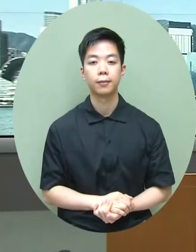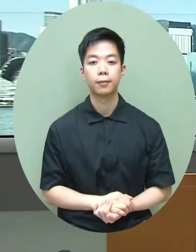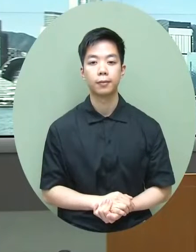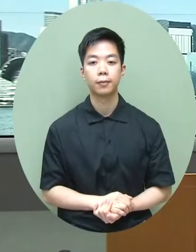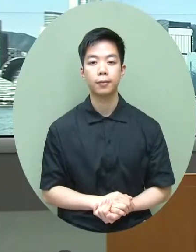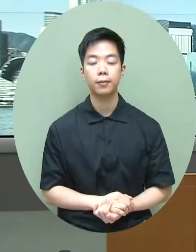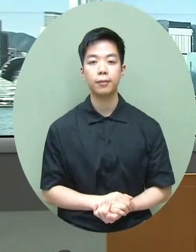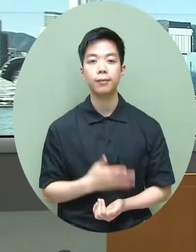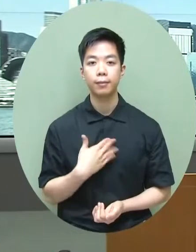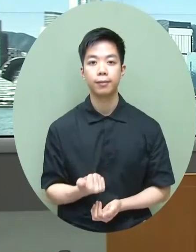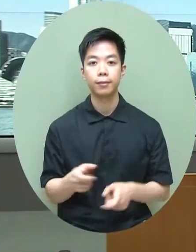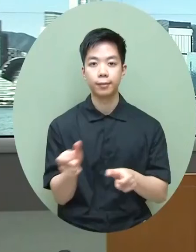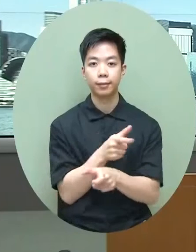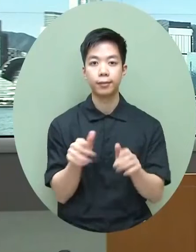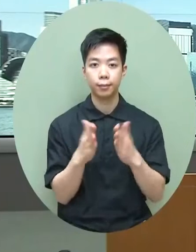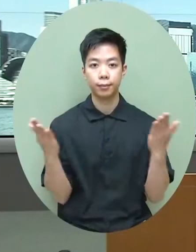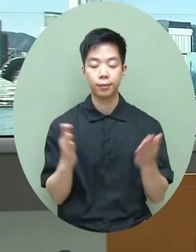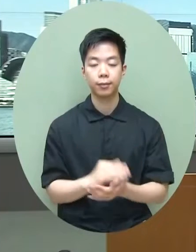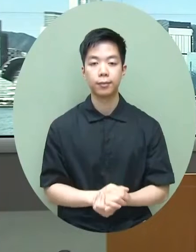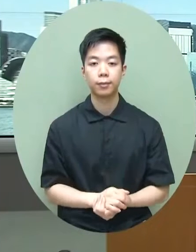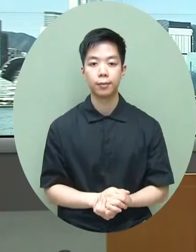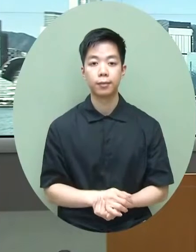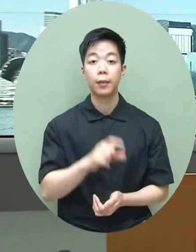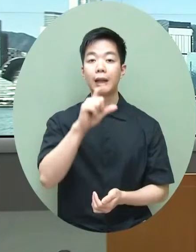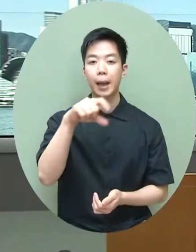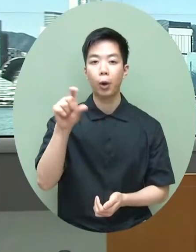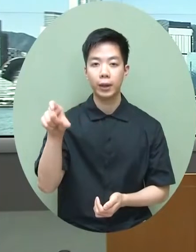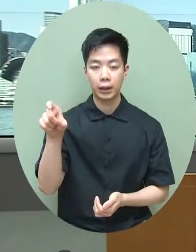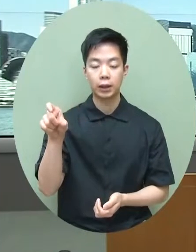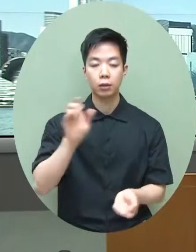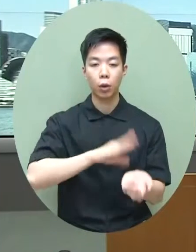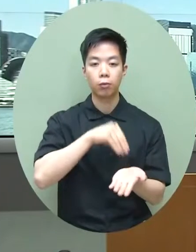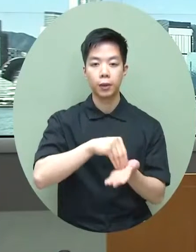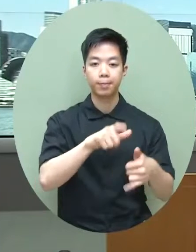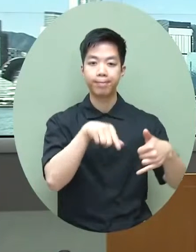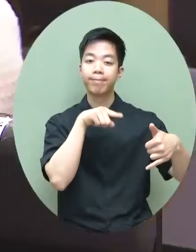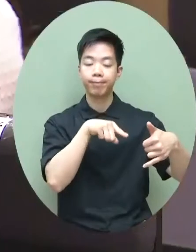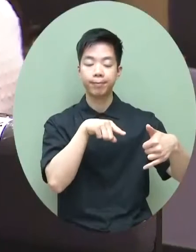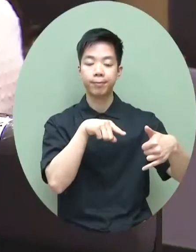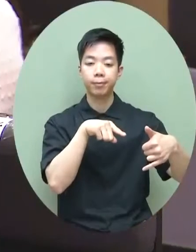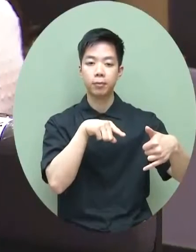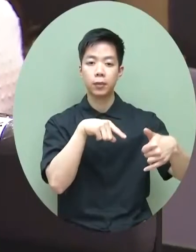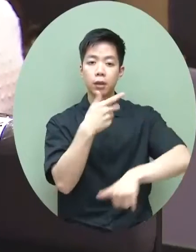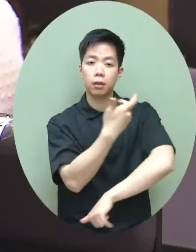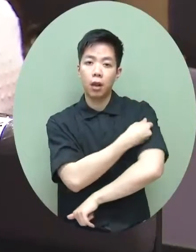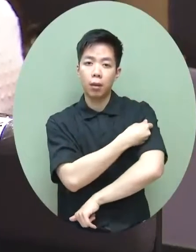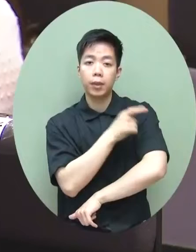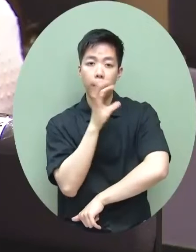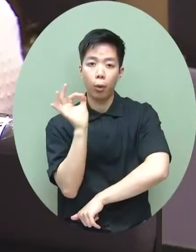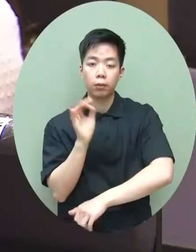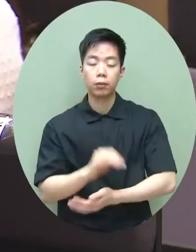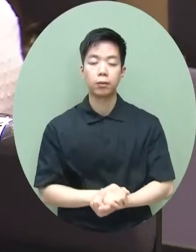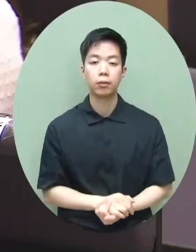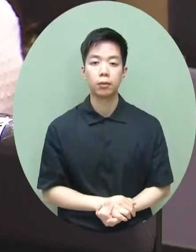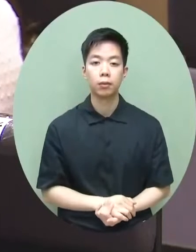I'm from Economic Times. More about this Nepalese who test positive. Is there